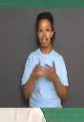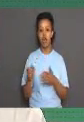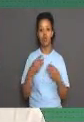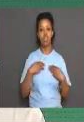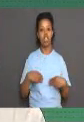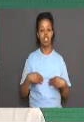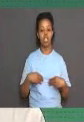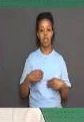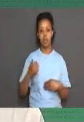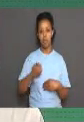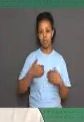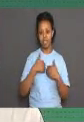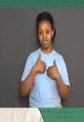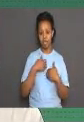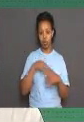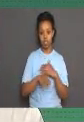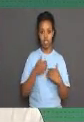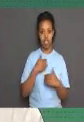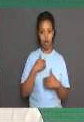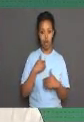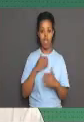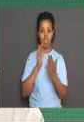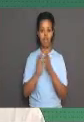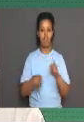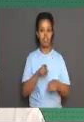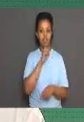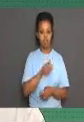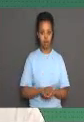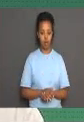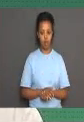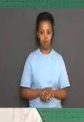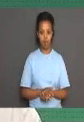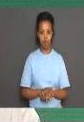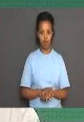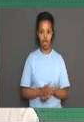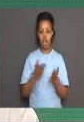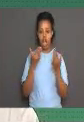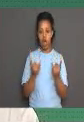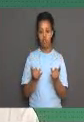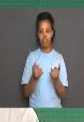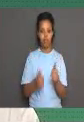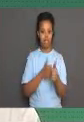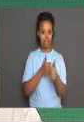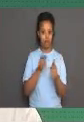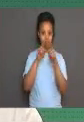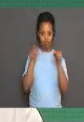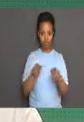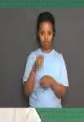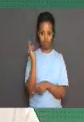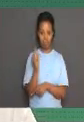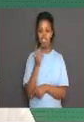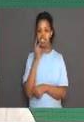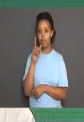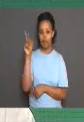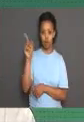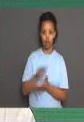within mammals is the forelimb. Look at the following image. All of